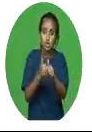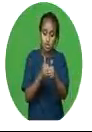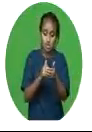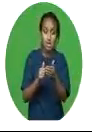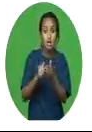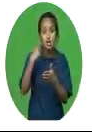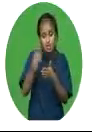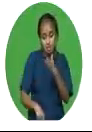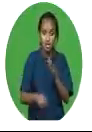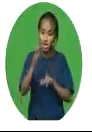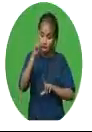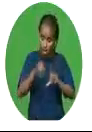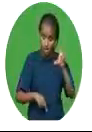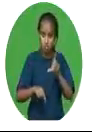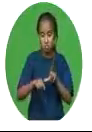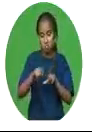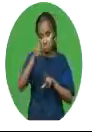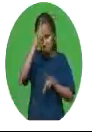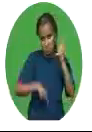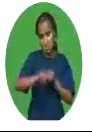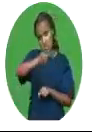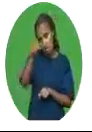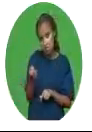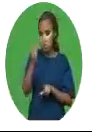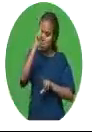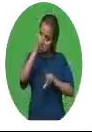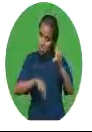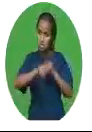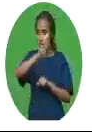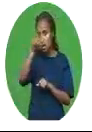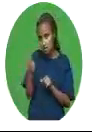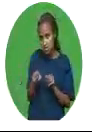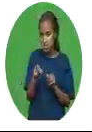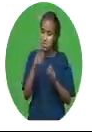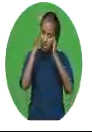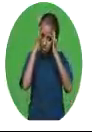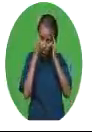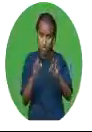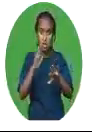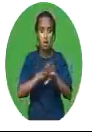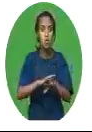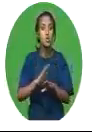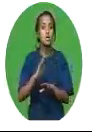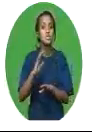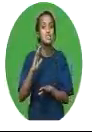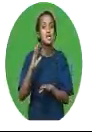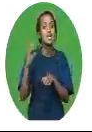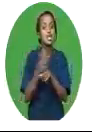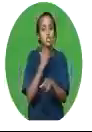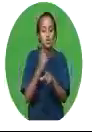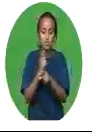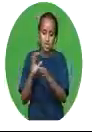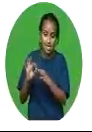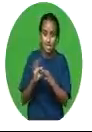may be straight, curved, or straight and curved depending upon the nature of the